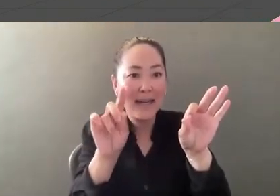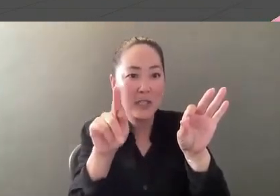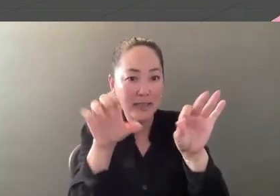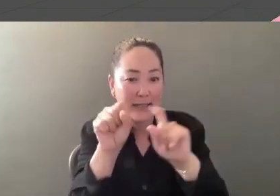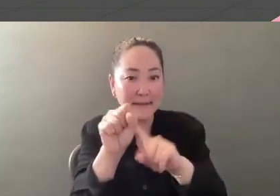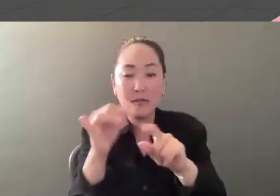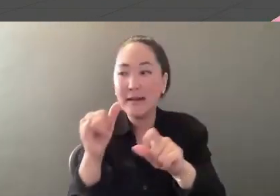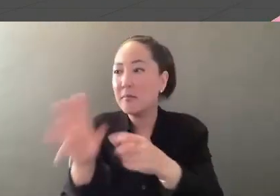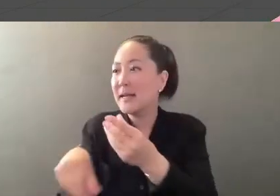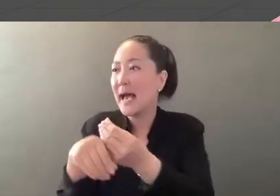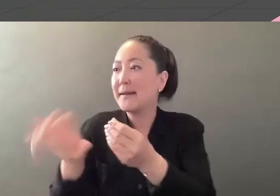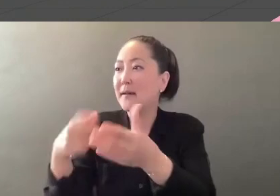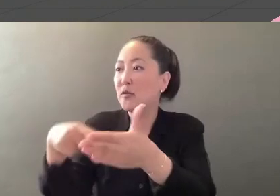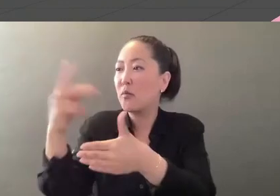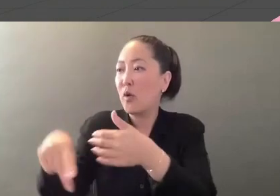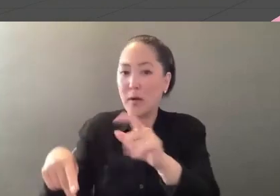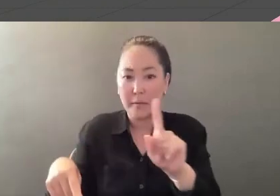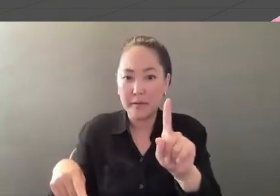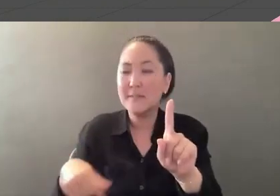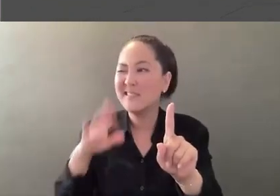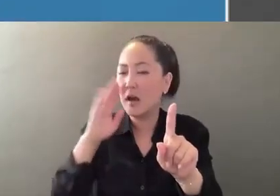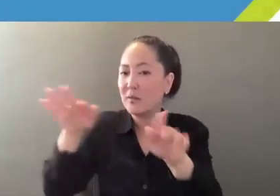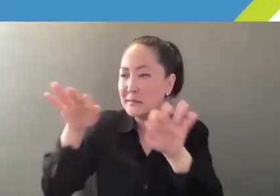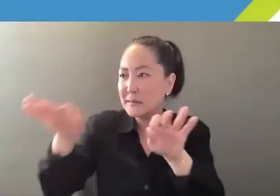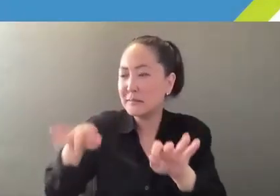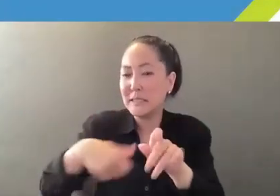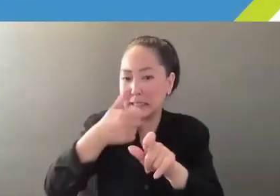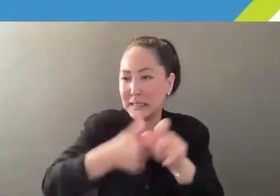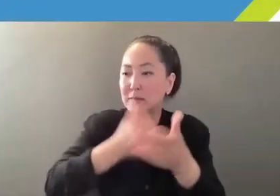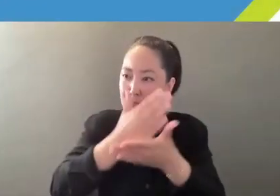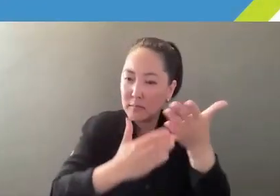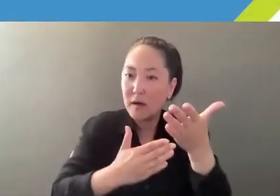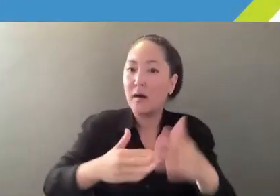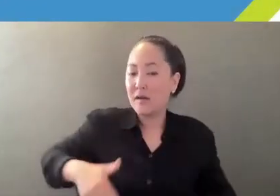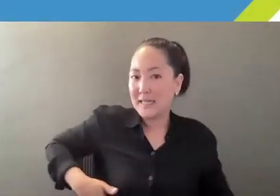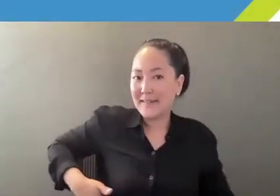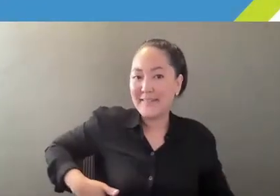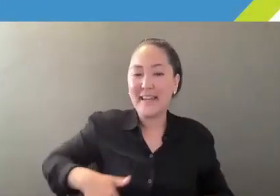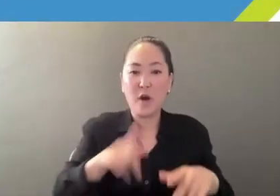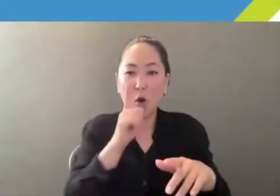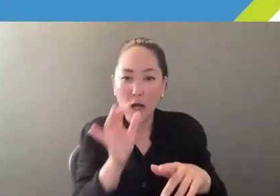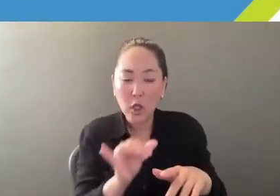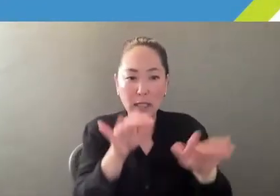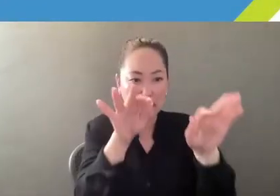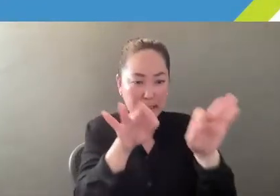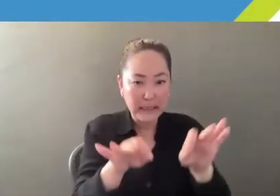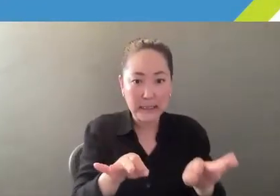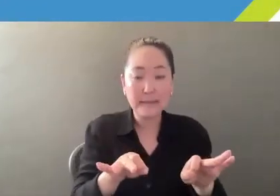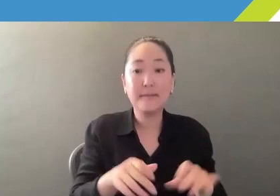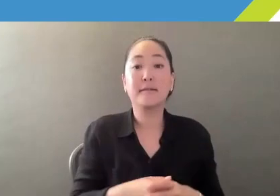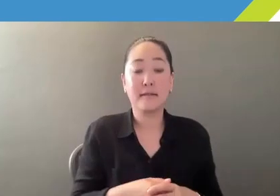another program, and I'll be going through some of the anatomy, as Dr. Hirschfield has mentioned before, of the